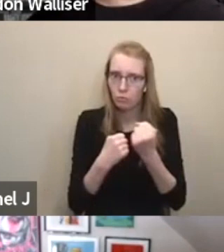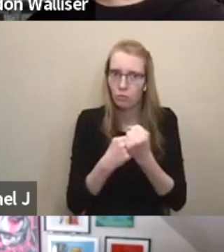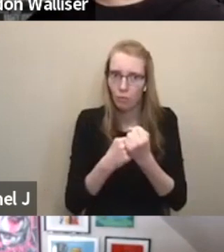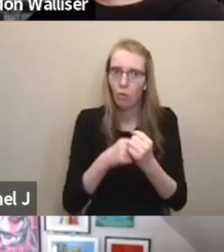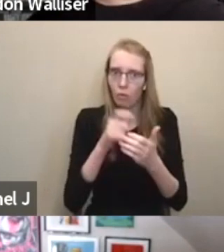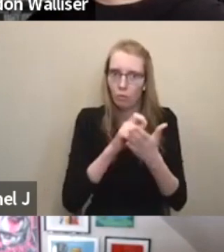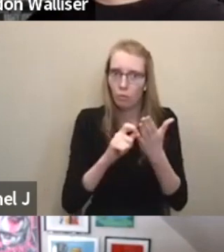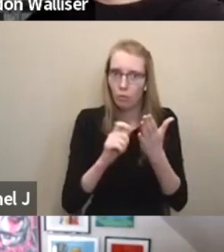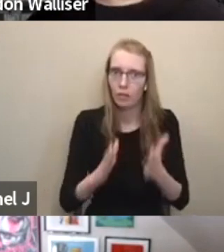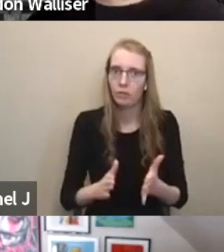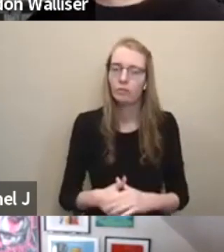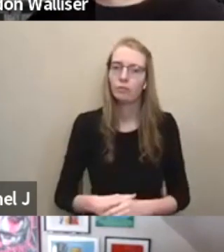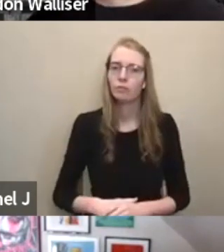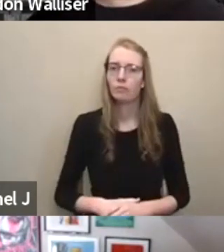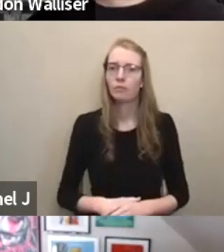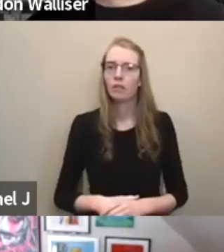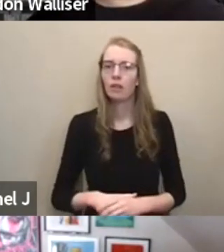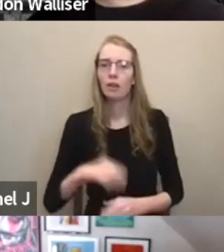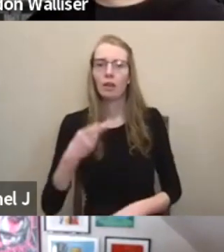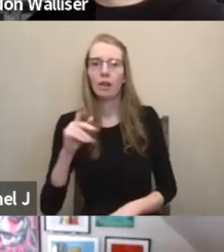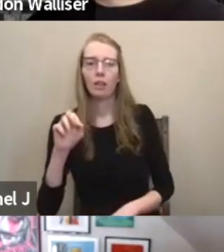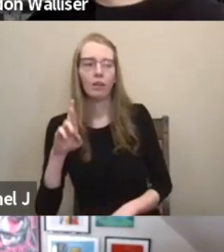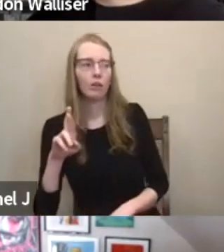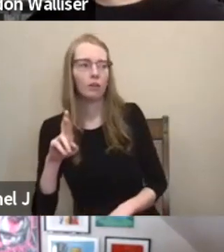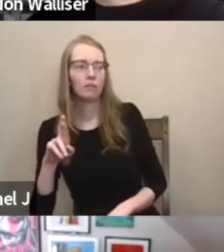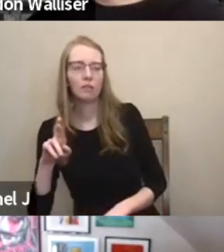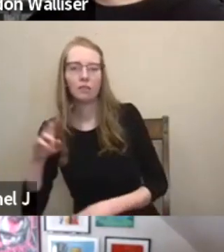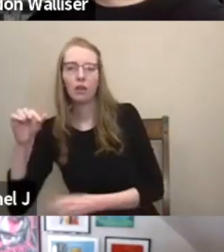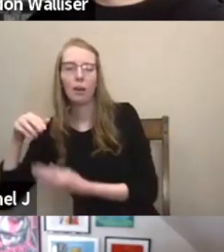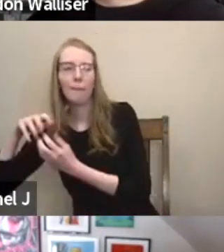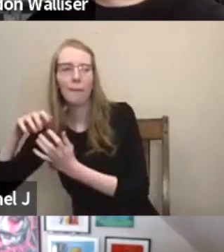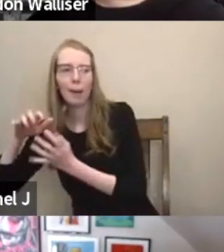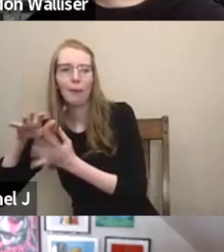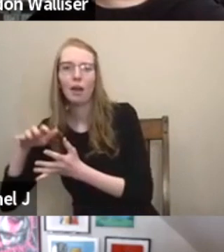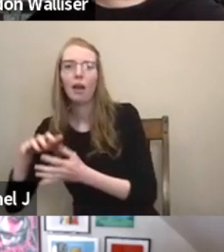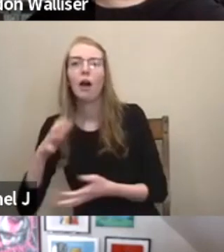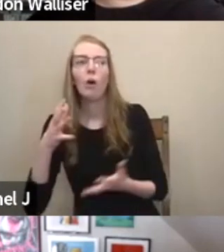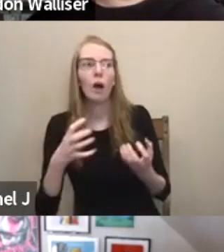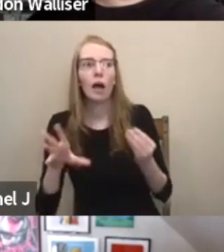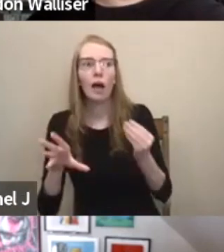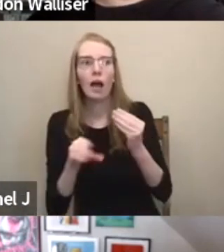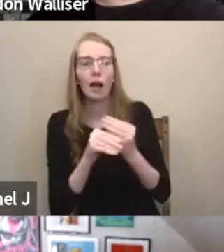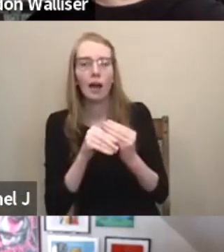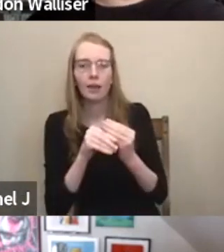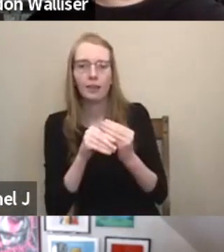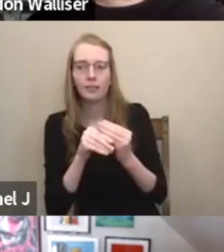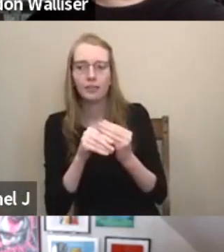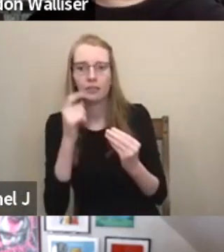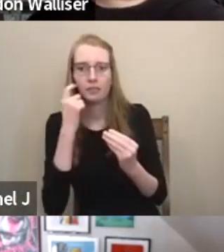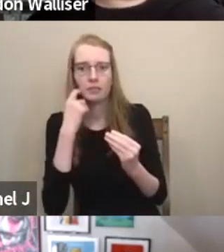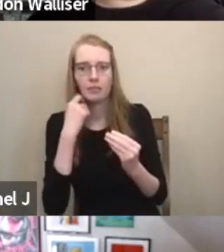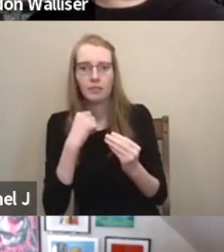I also just wanted to add to what Jennifer has said, to say, like, it is not too much